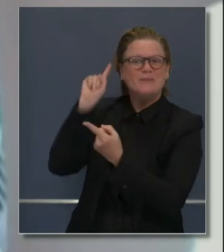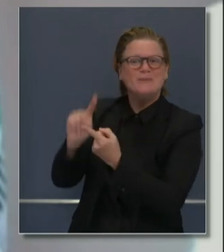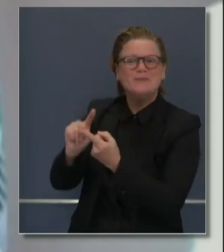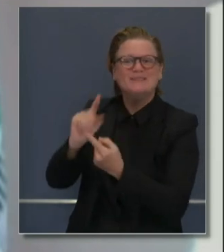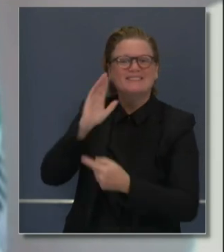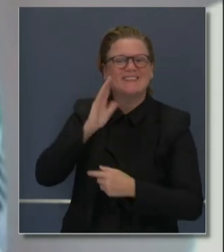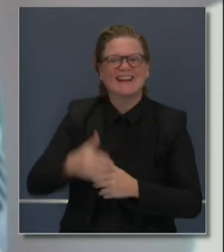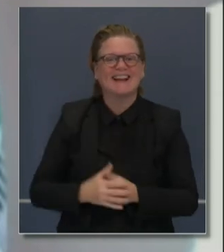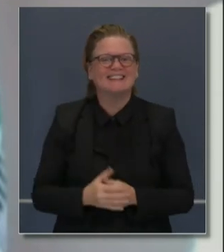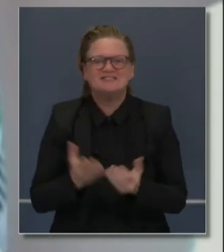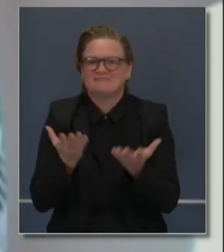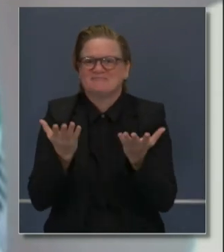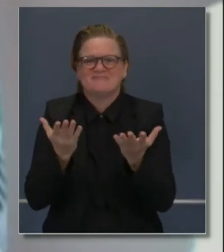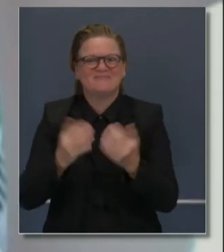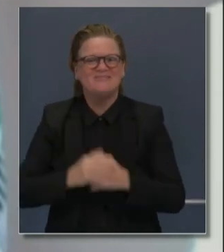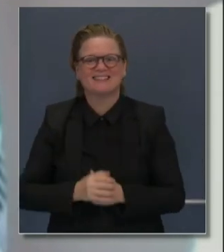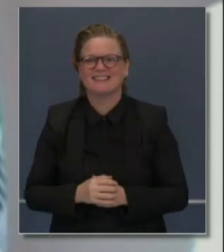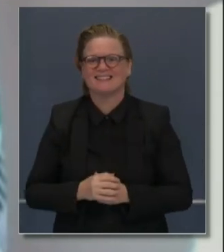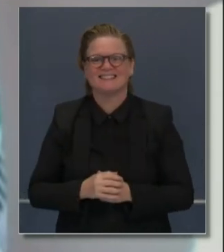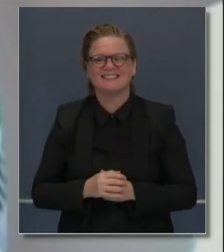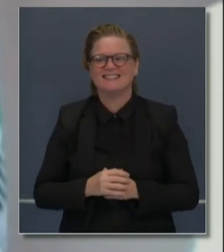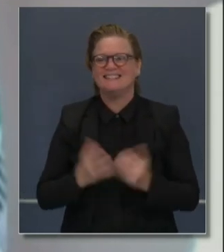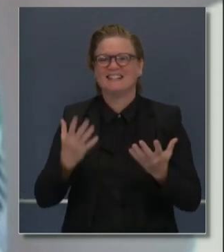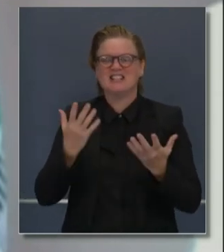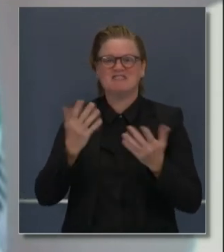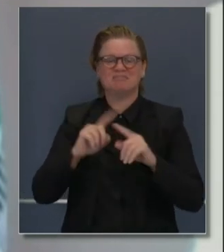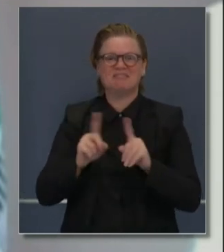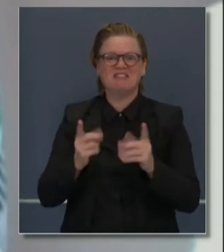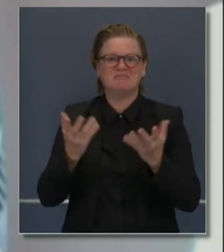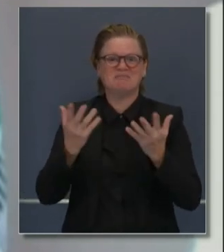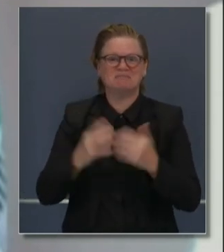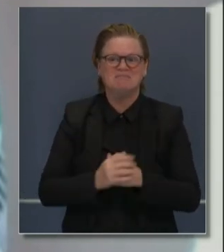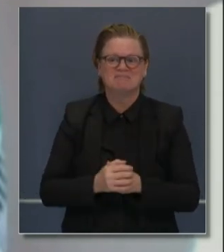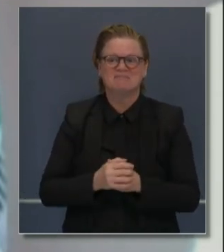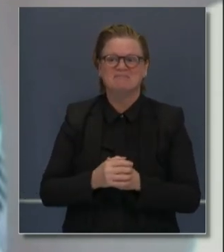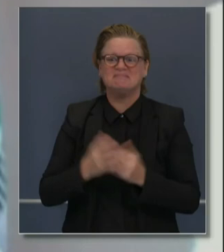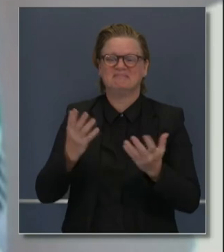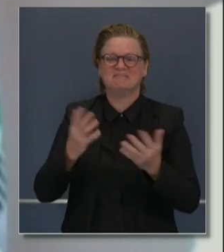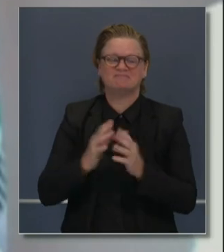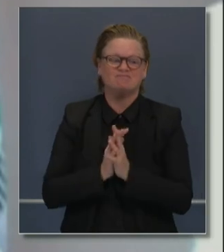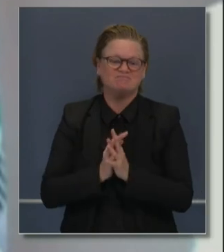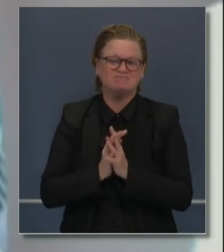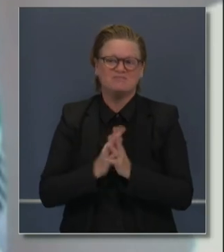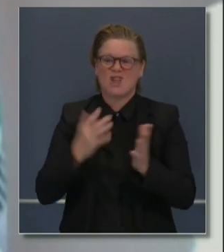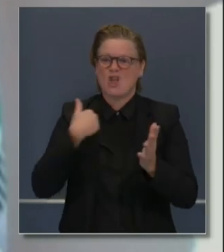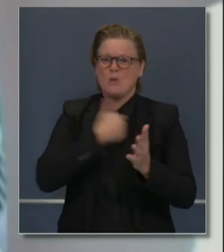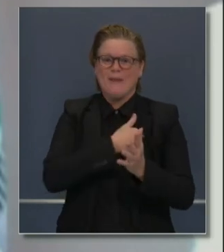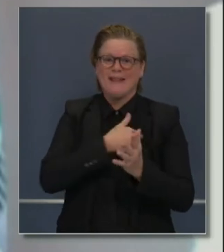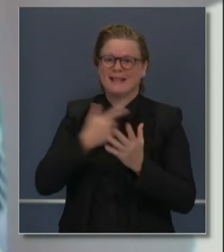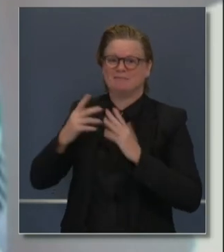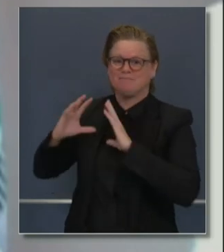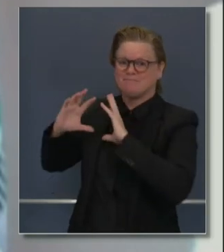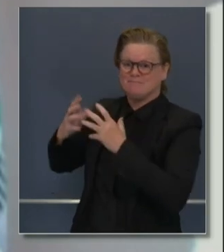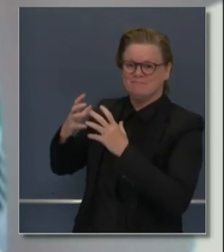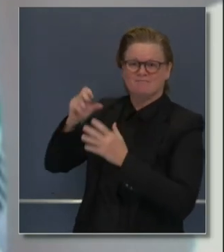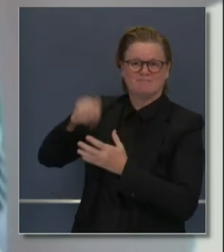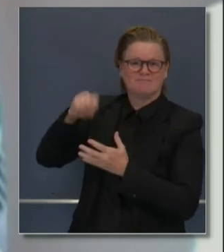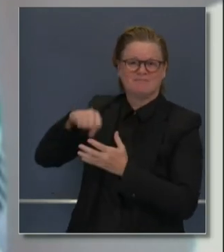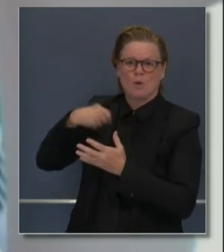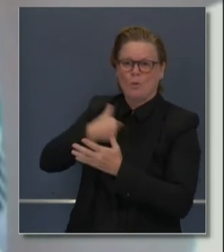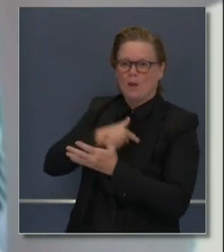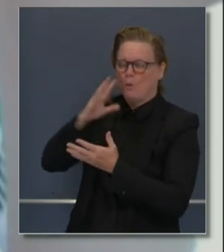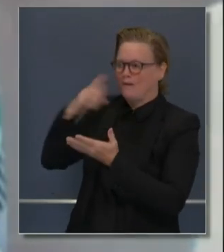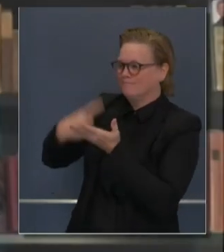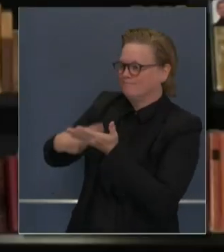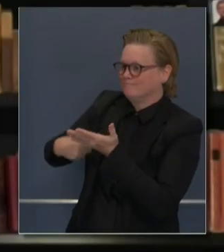in. And I'll leave it at that because I know we have more conversations to have and certainly a number of other data points to look at. No, I